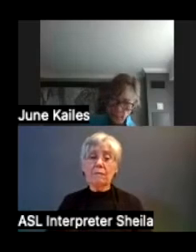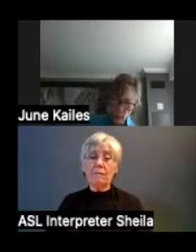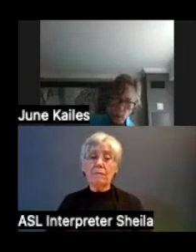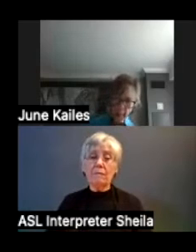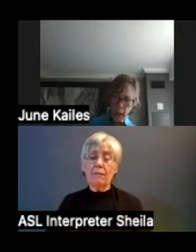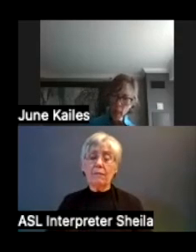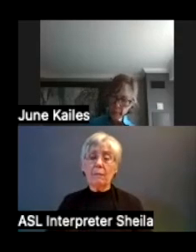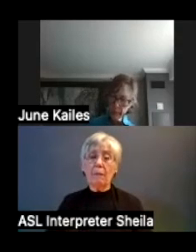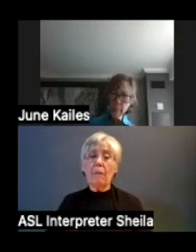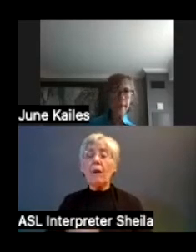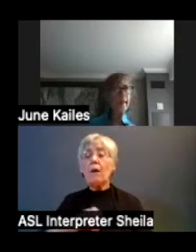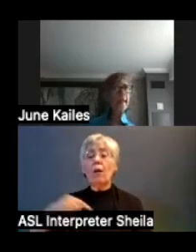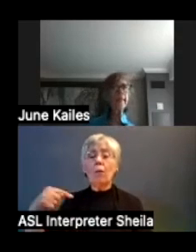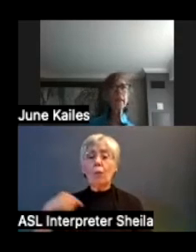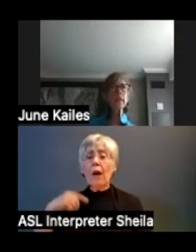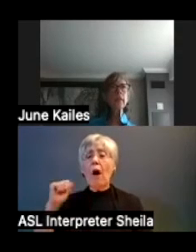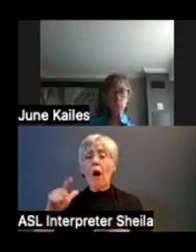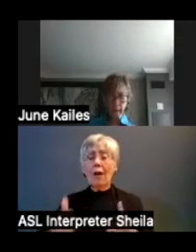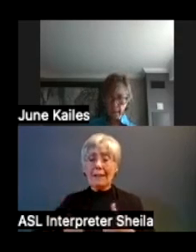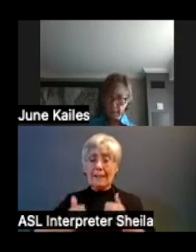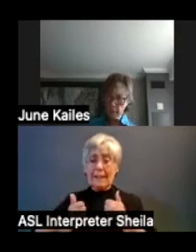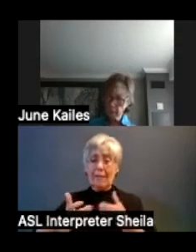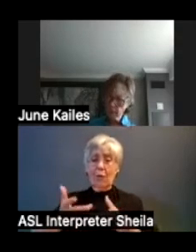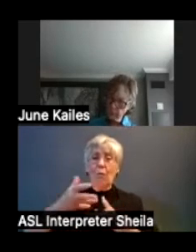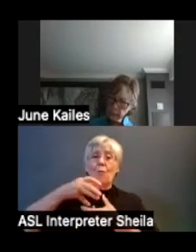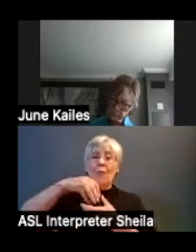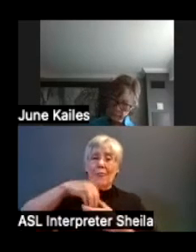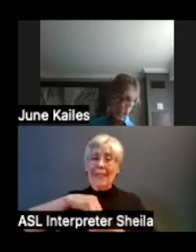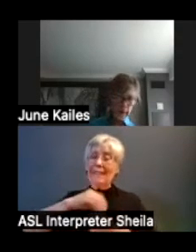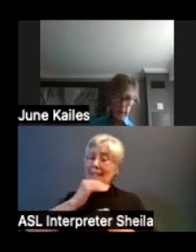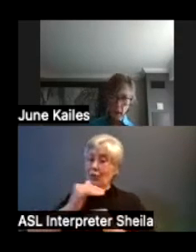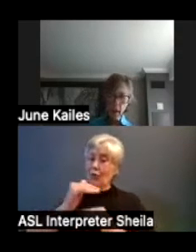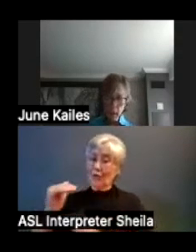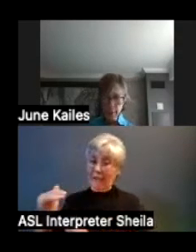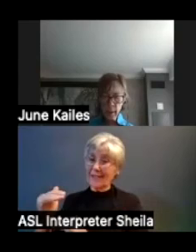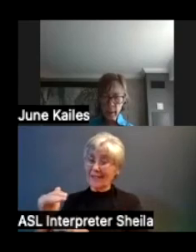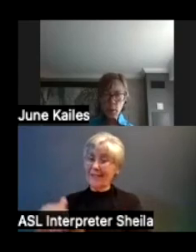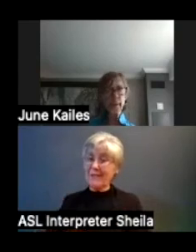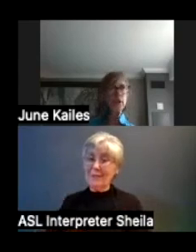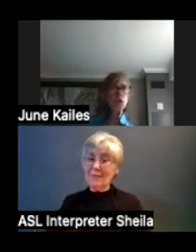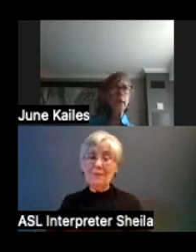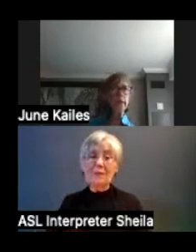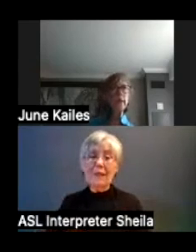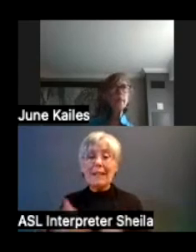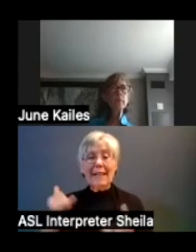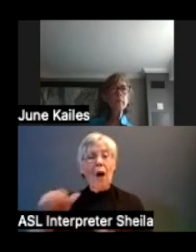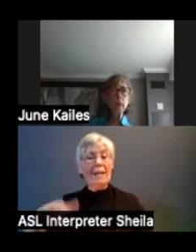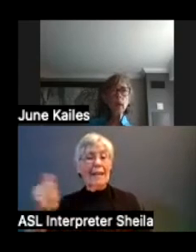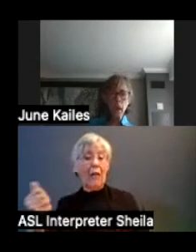So we all live with endless constraints. So here's another quiz